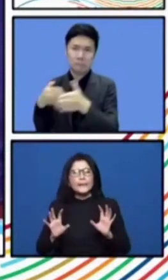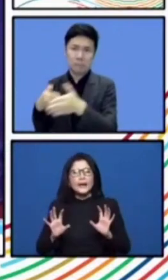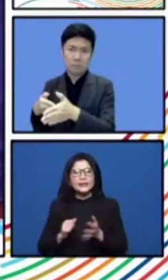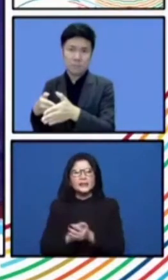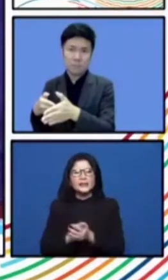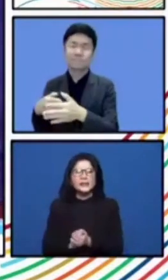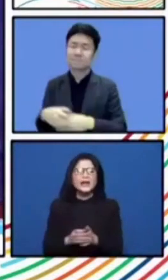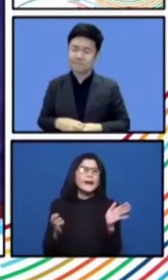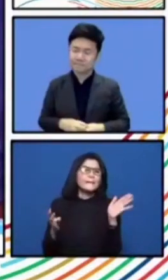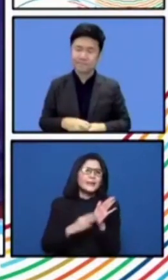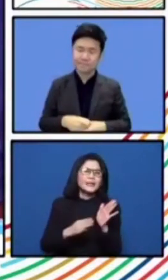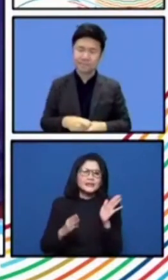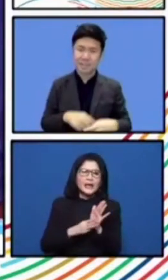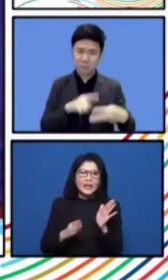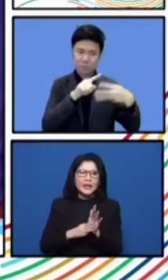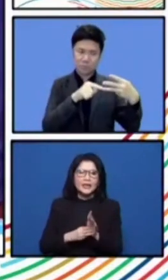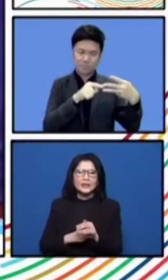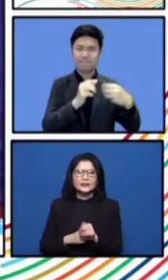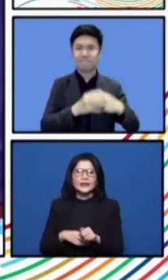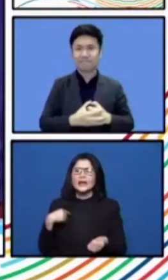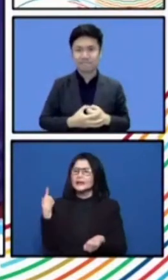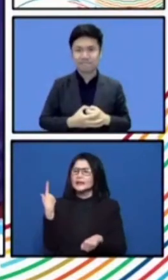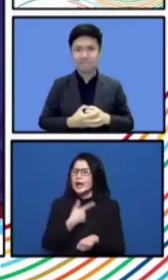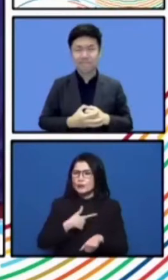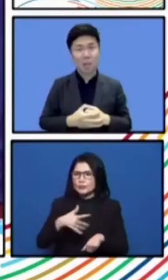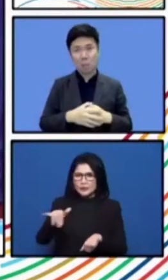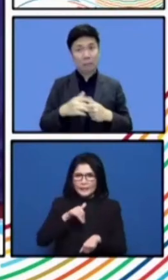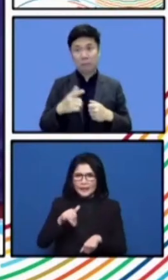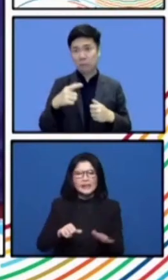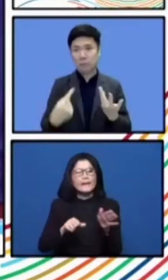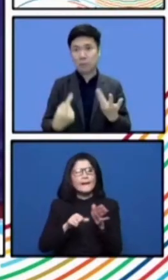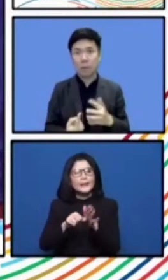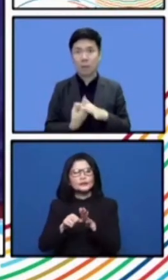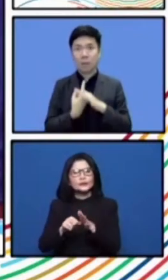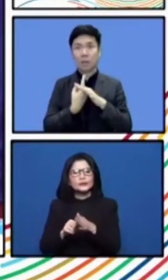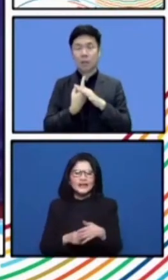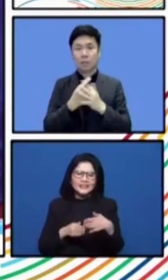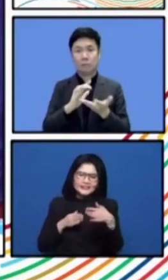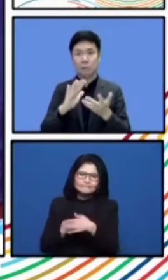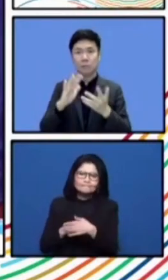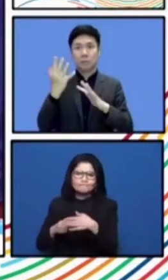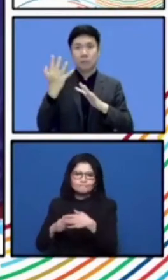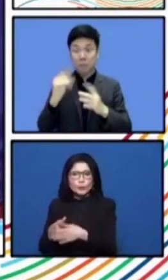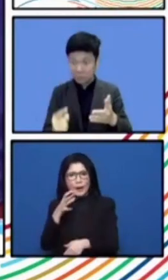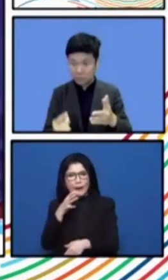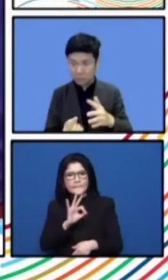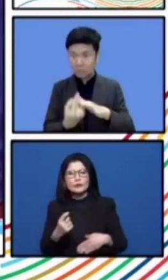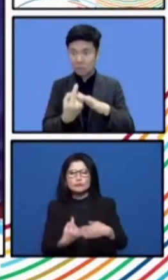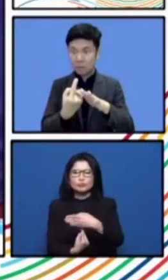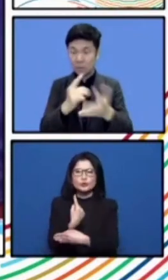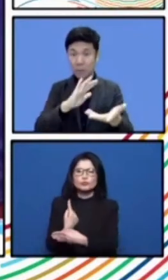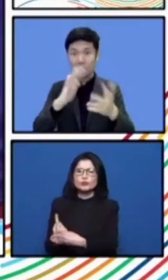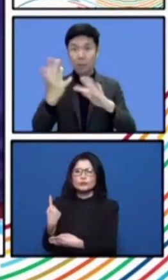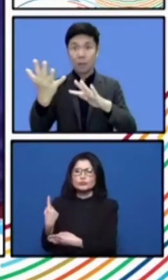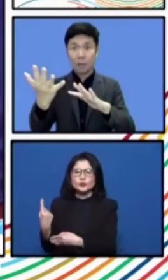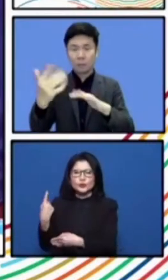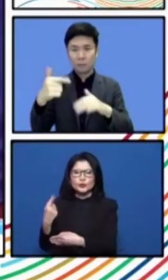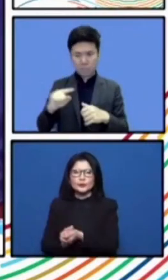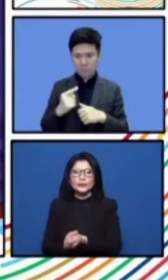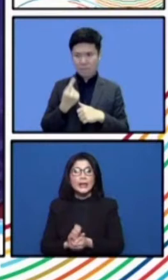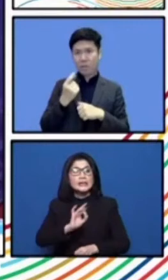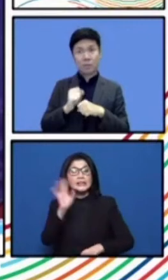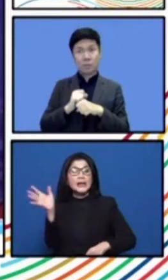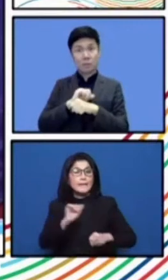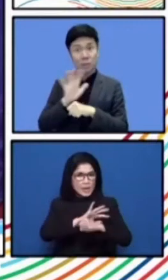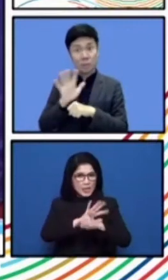there's always this new challenges that's coming up I don't I don't think the pandemic will be the first night it will be the last to hit this